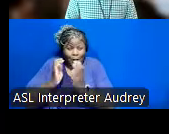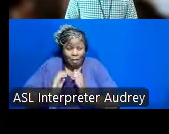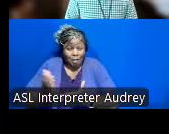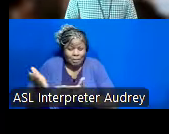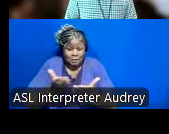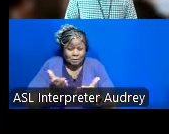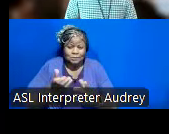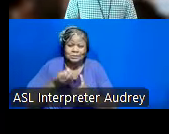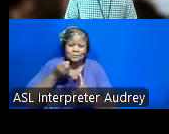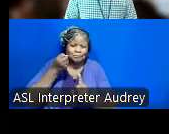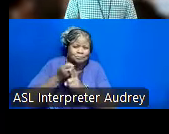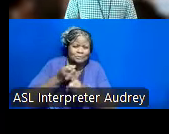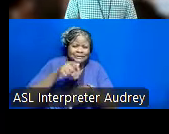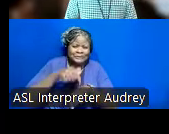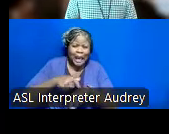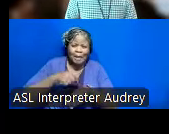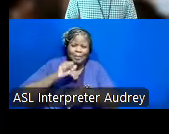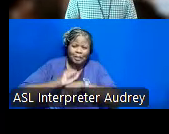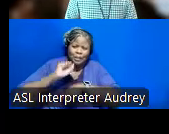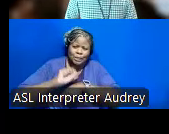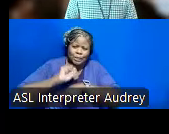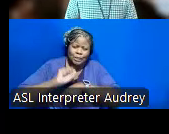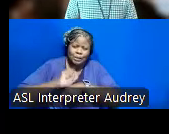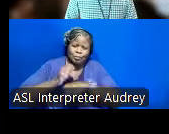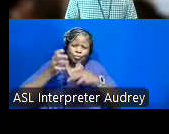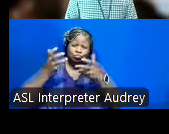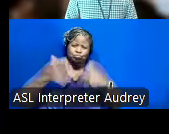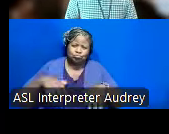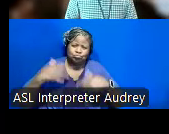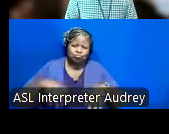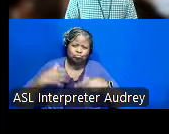was a tremendous amount of time and labor.